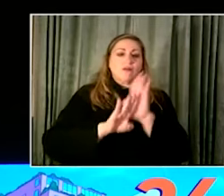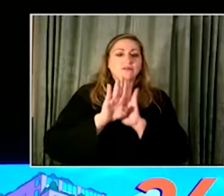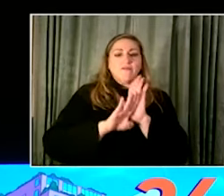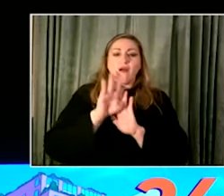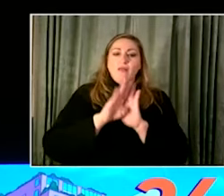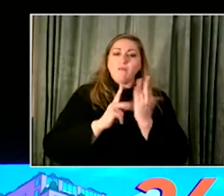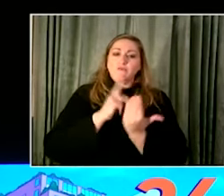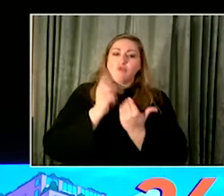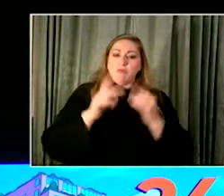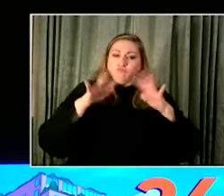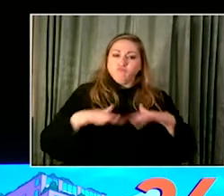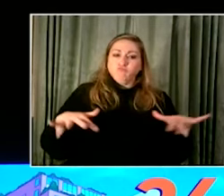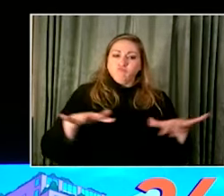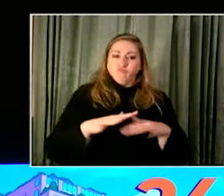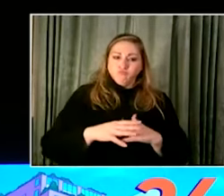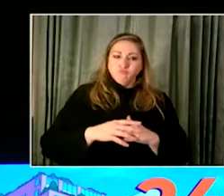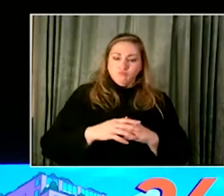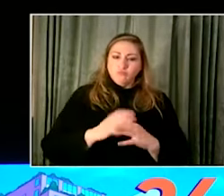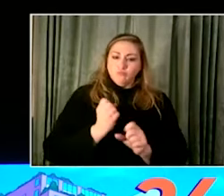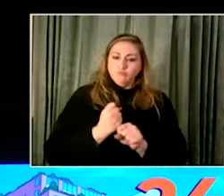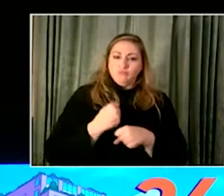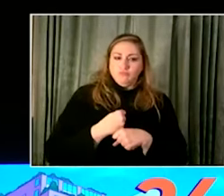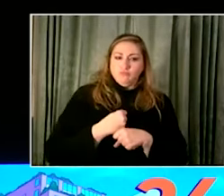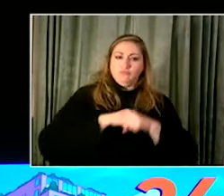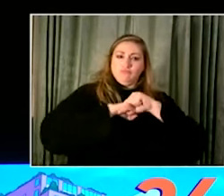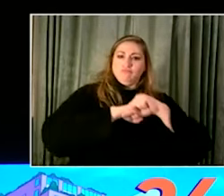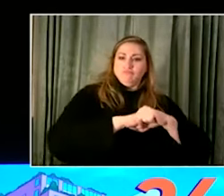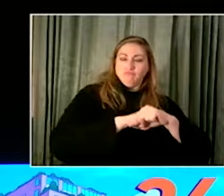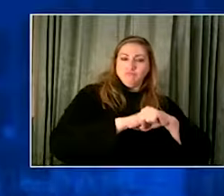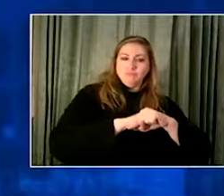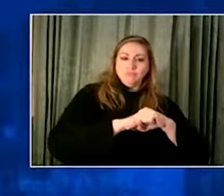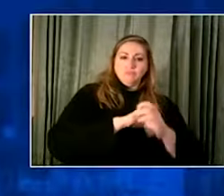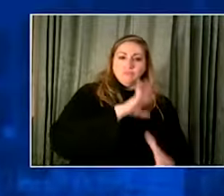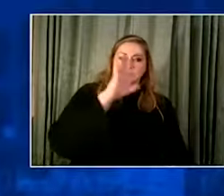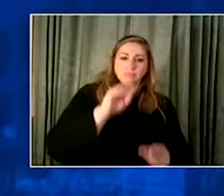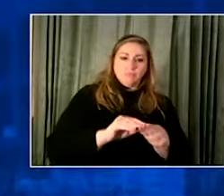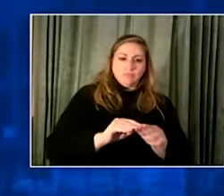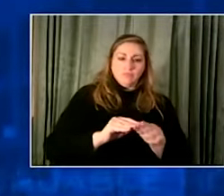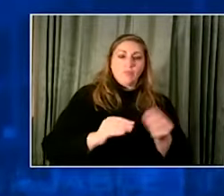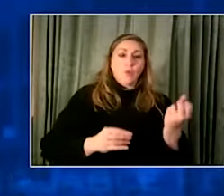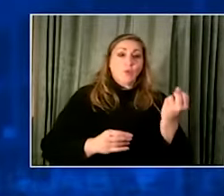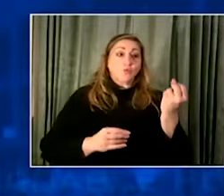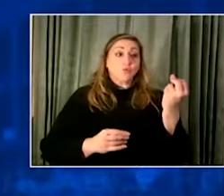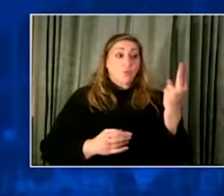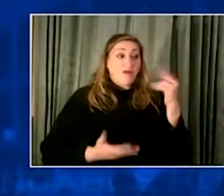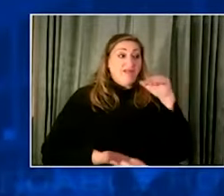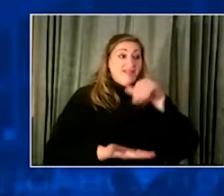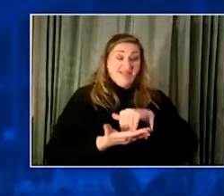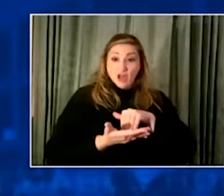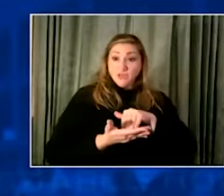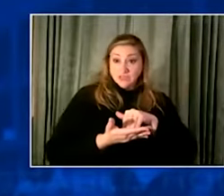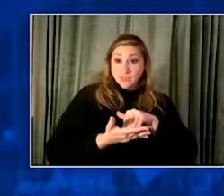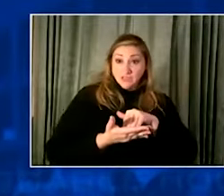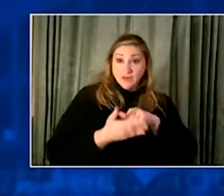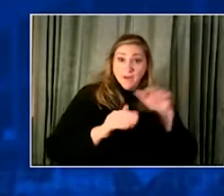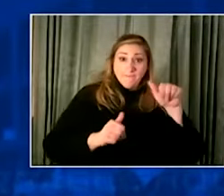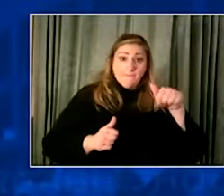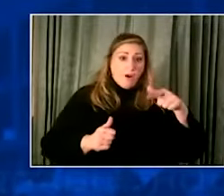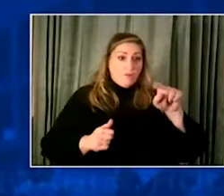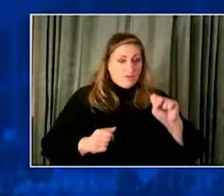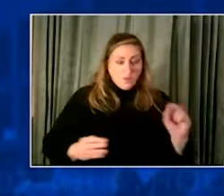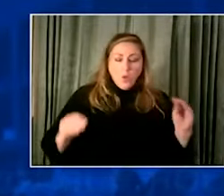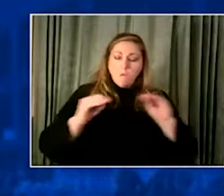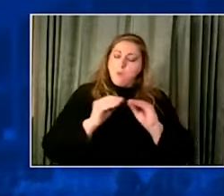sites to create or preserve over 12,000 units. We will help more people get into homes